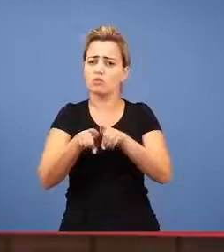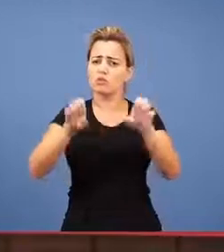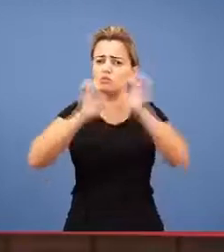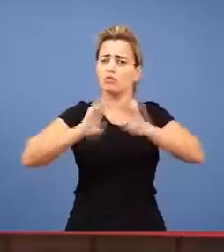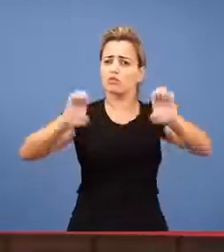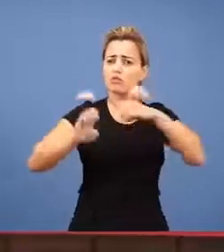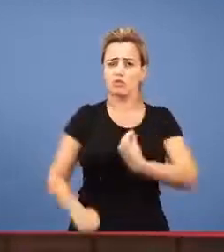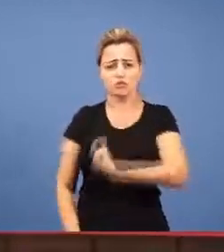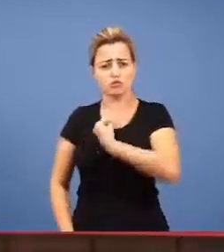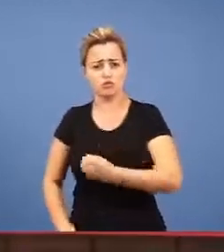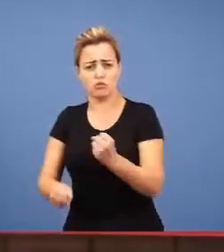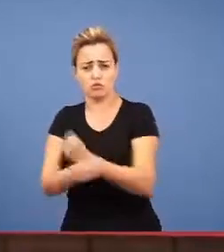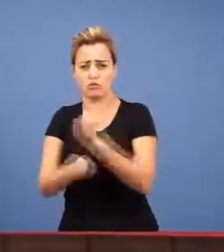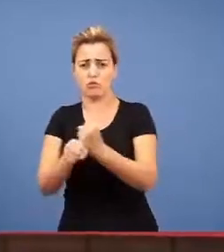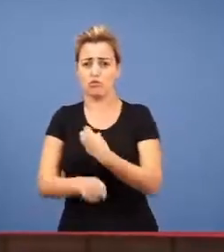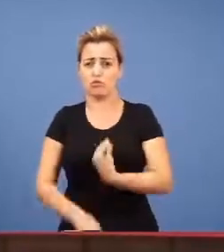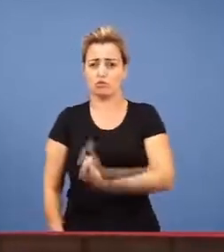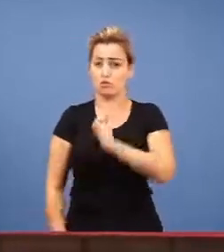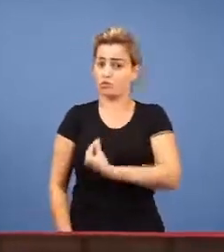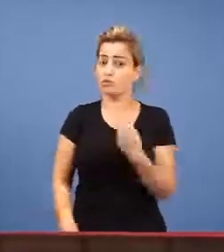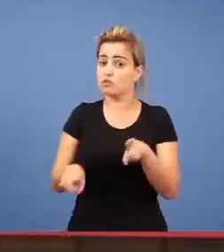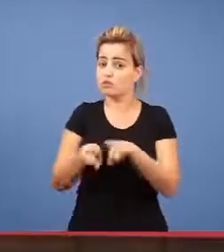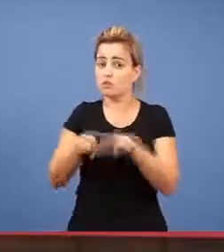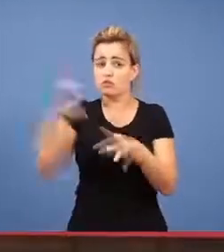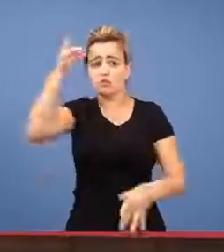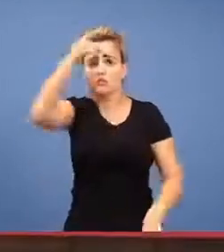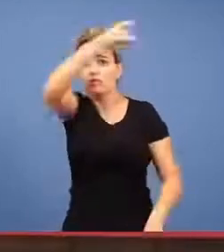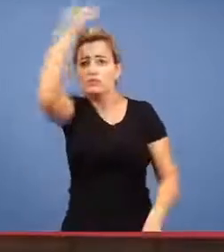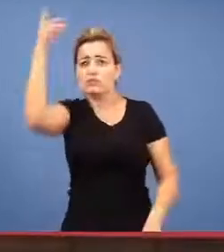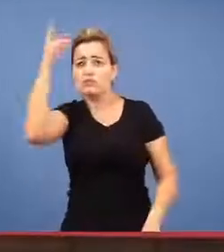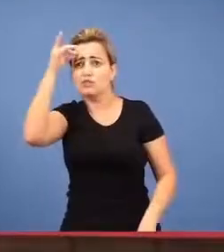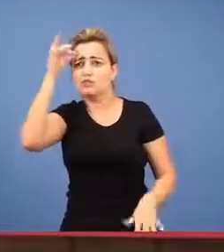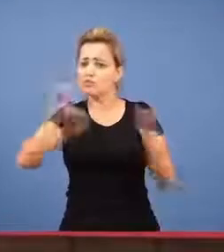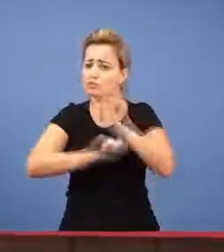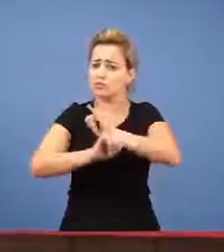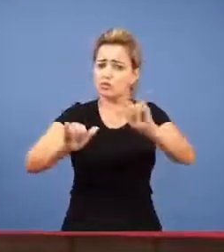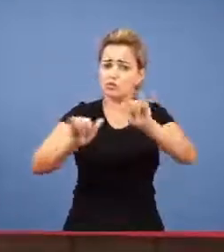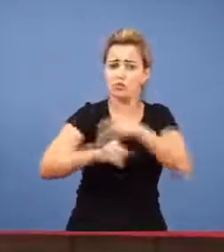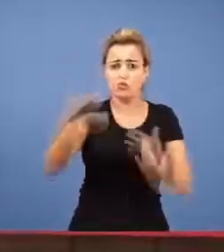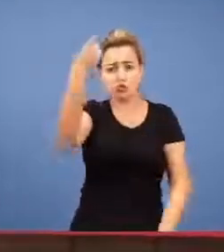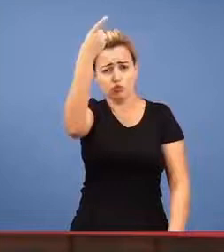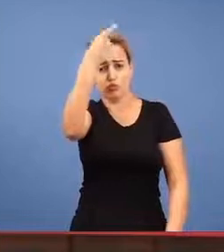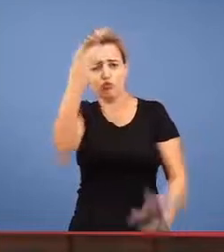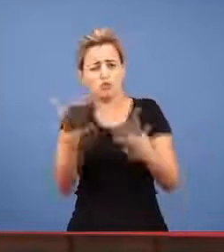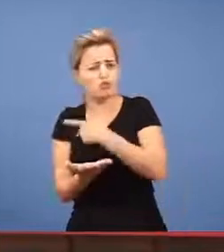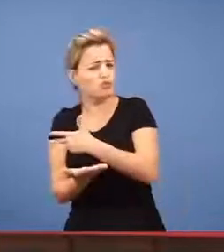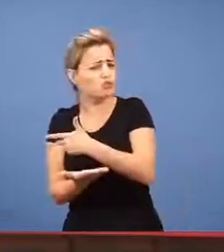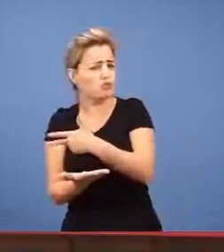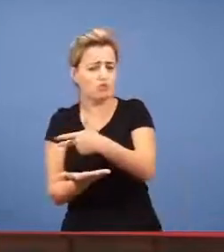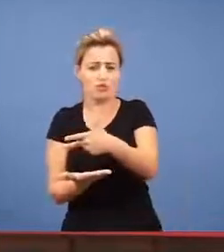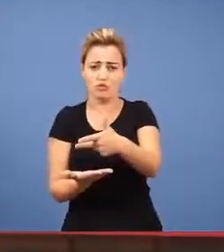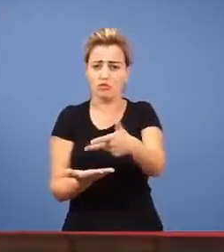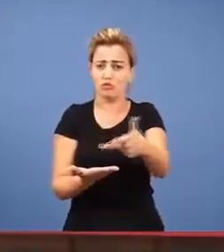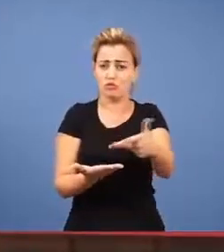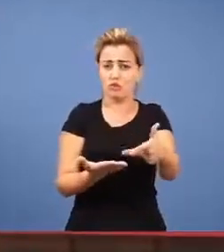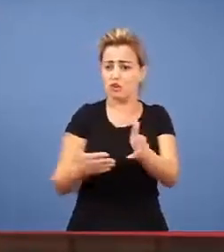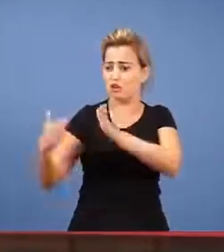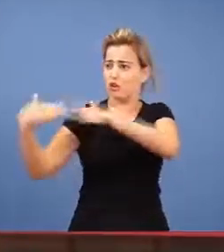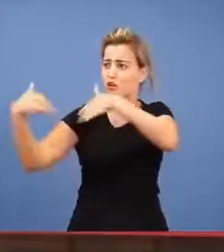We've been speaking about ministry, a living ministry, of a work that is alive. And the Holy Spirit is the one who is speaking. Spiritual gifts,